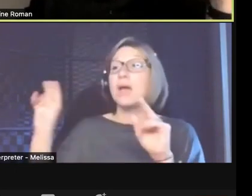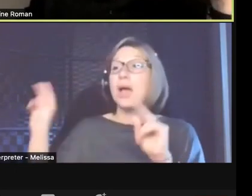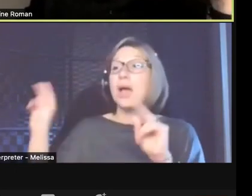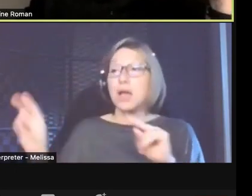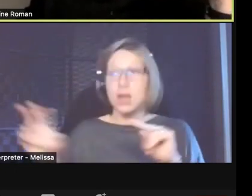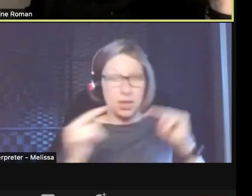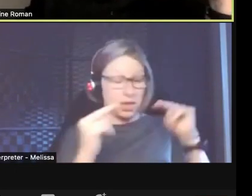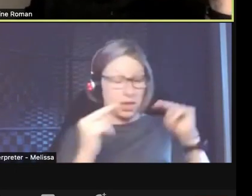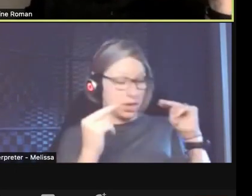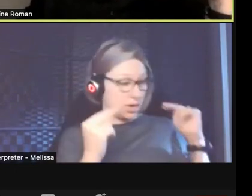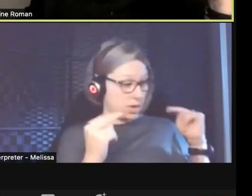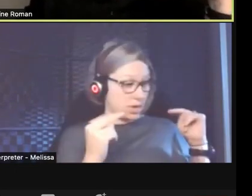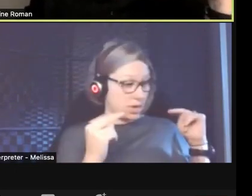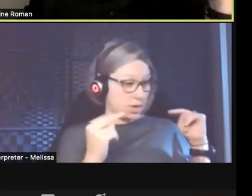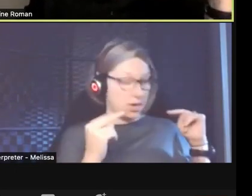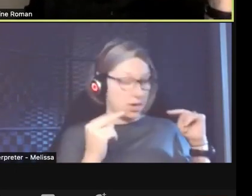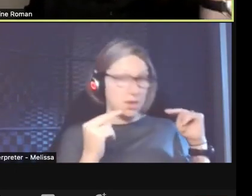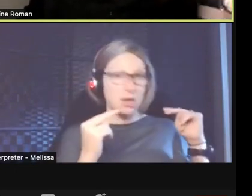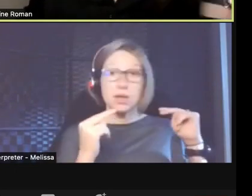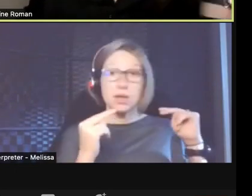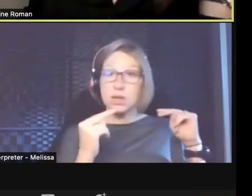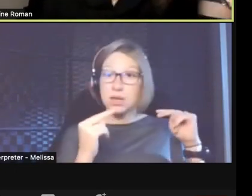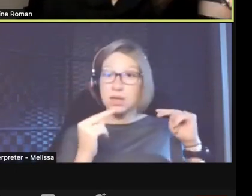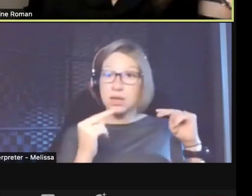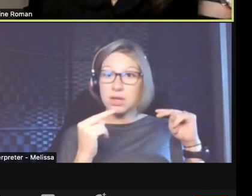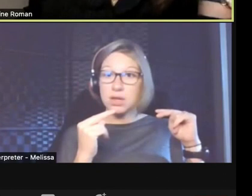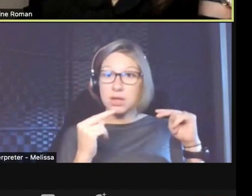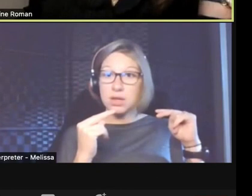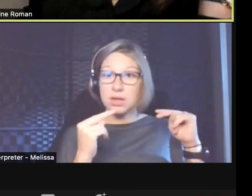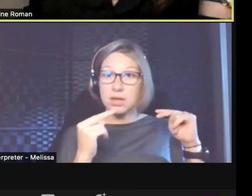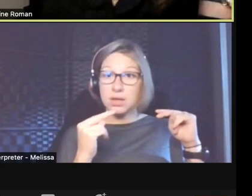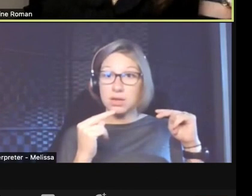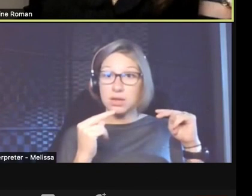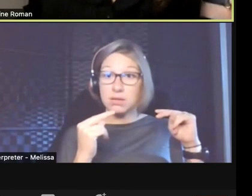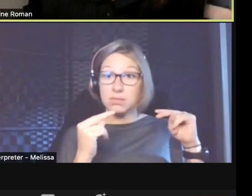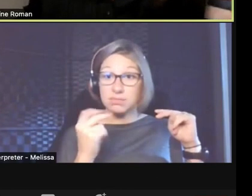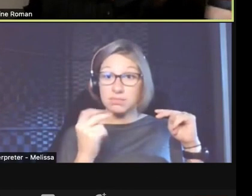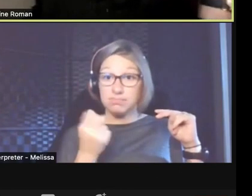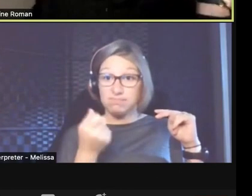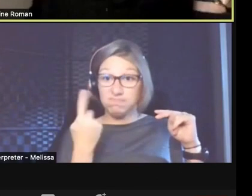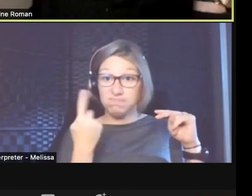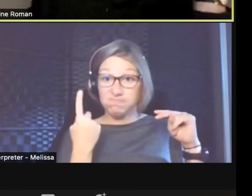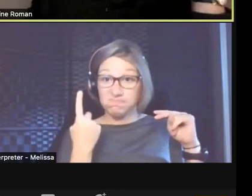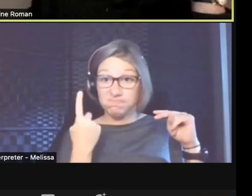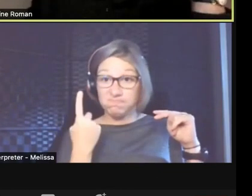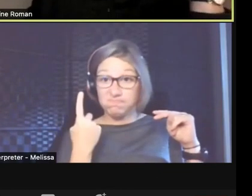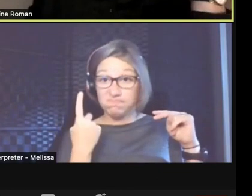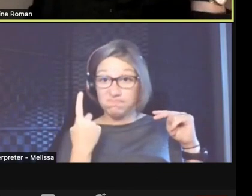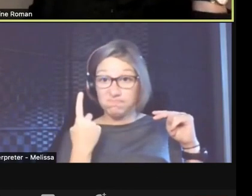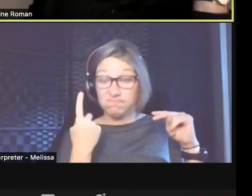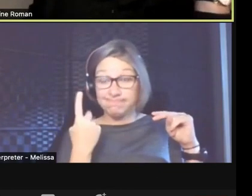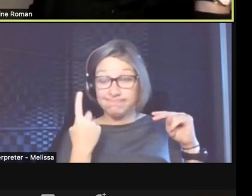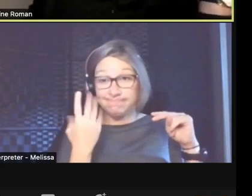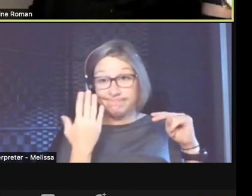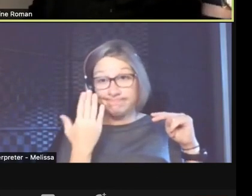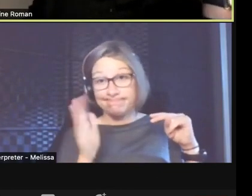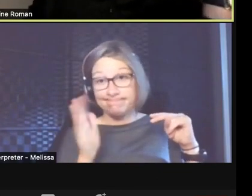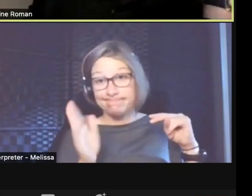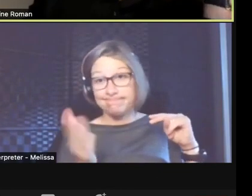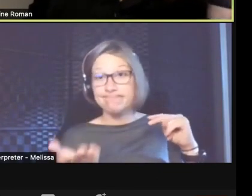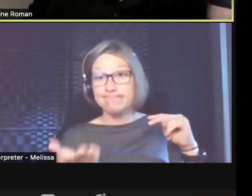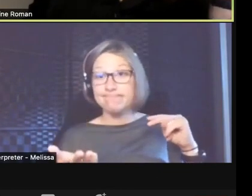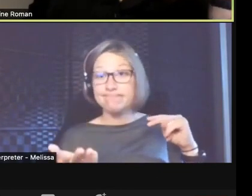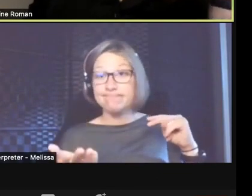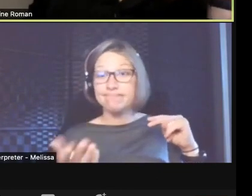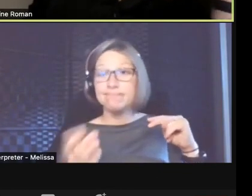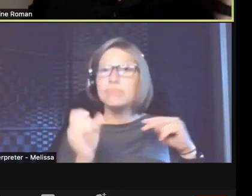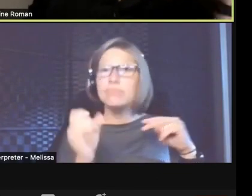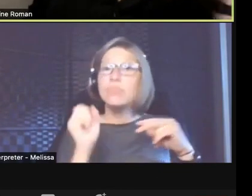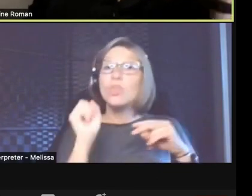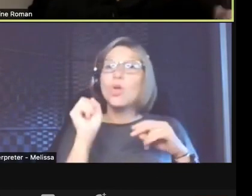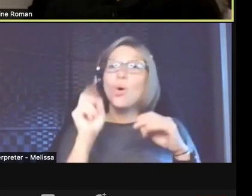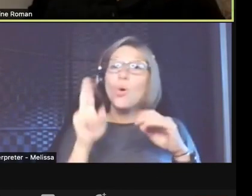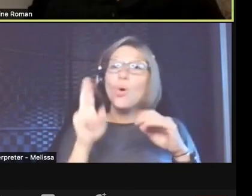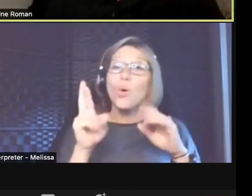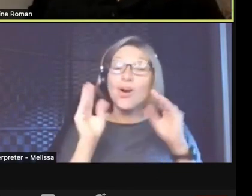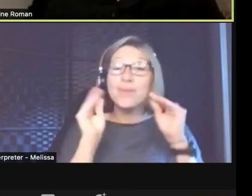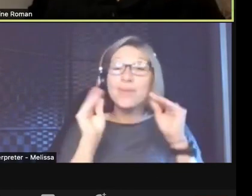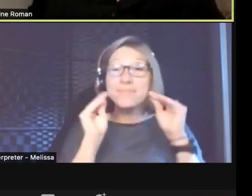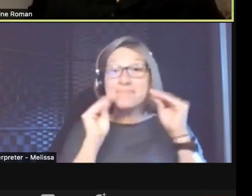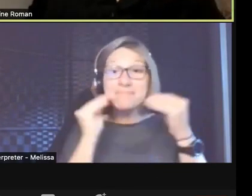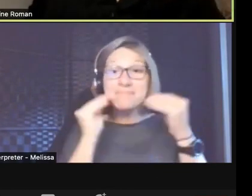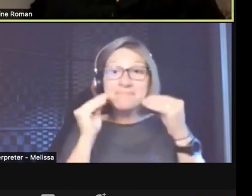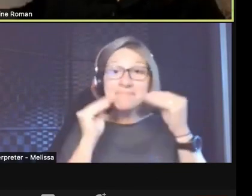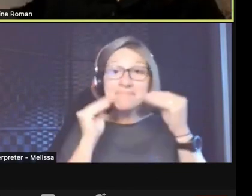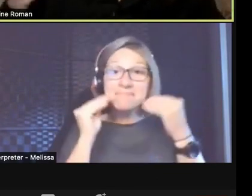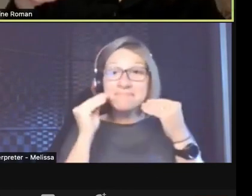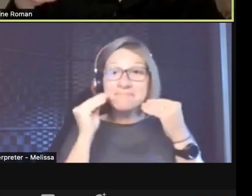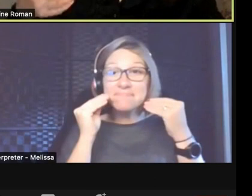with that person with CVI, will that be read at all? And if they sort of give a smile while making eye contact